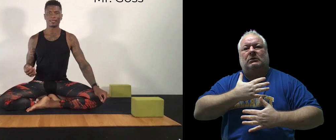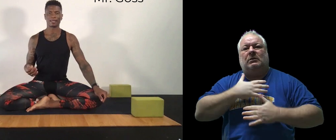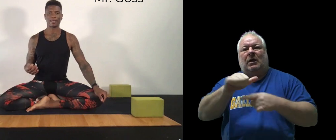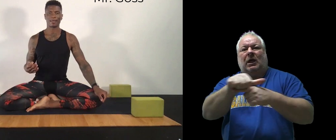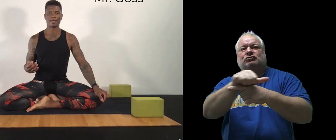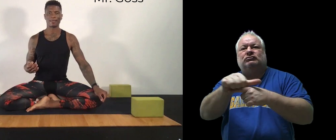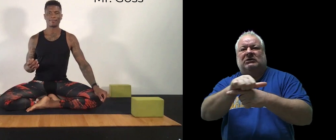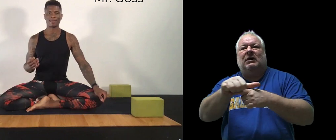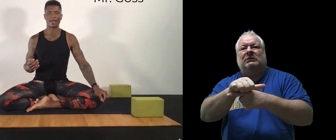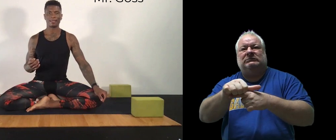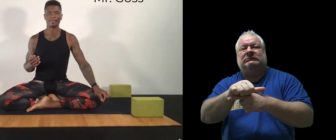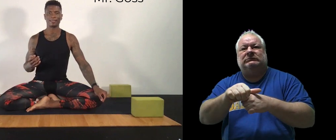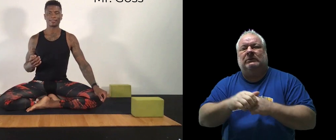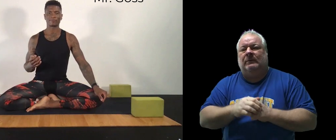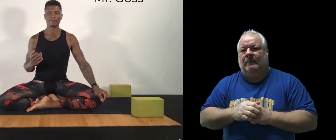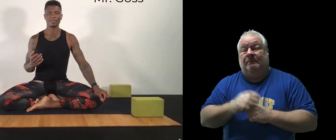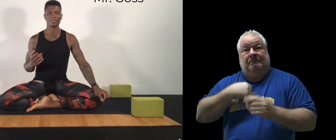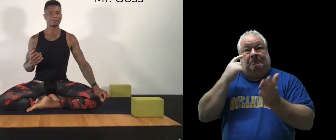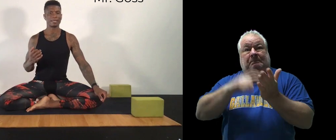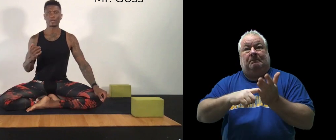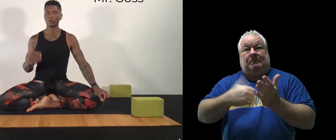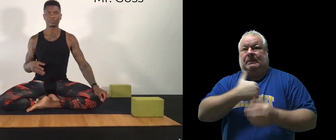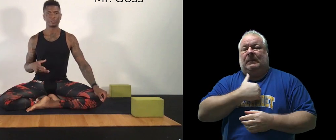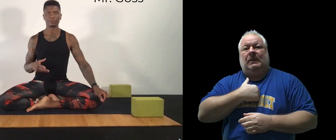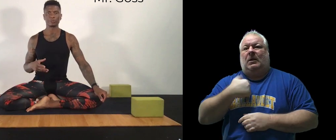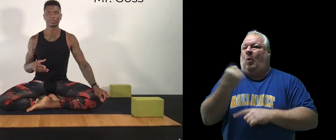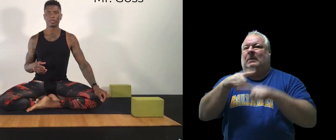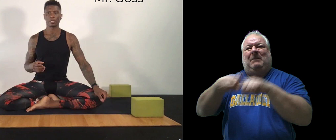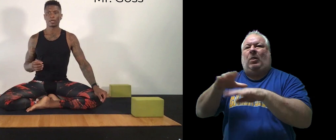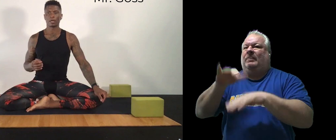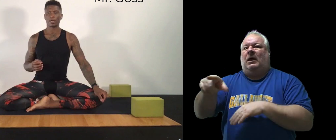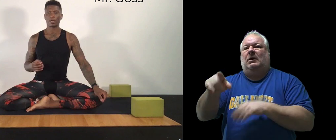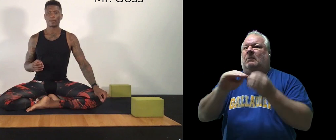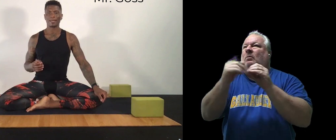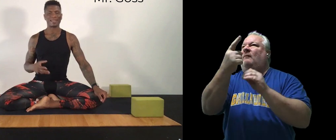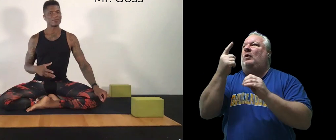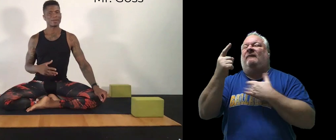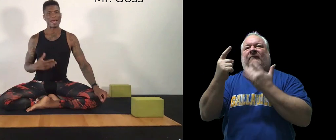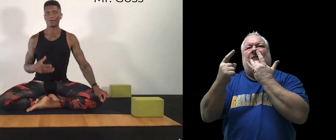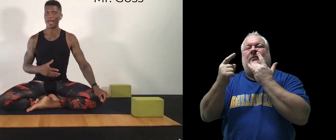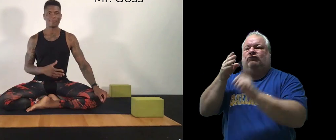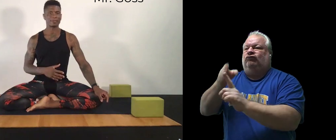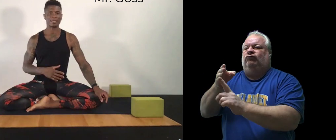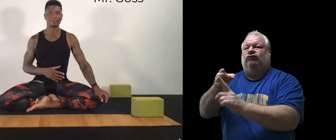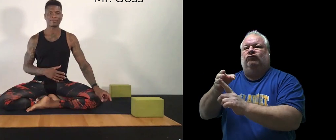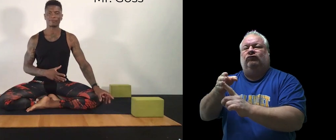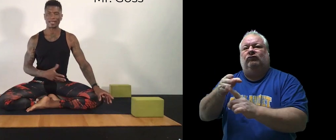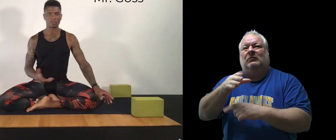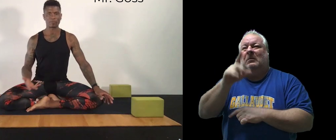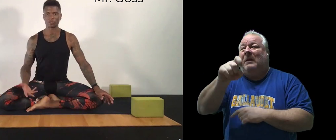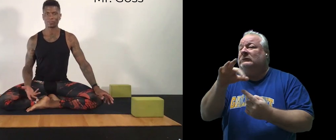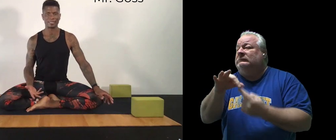I find that it is, for me, it's my go-to. And I don't have